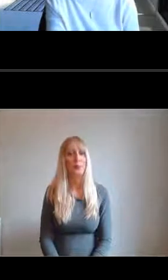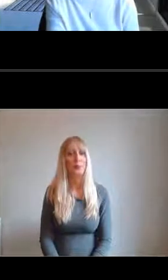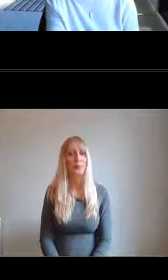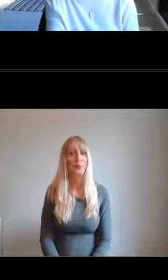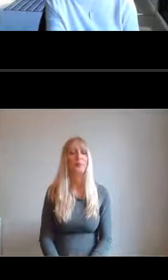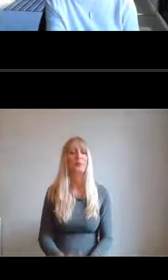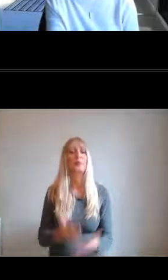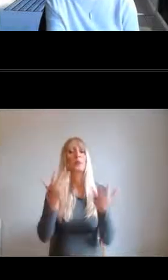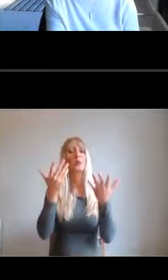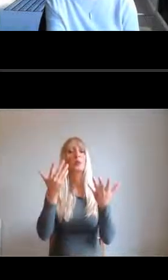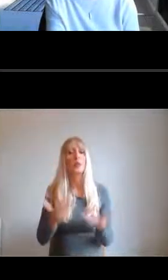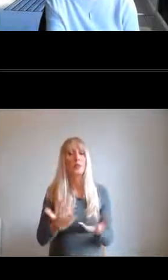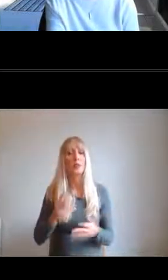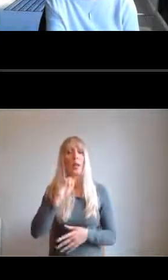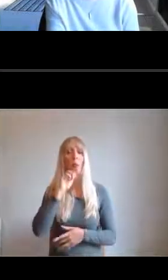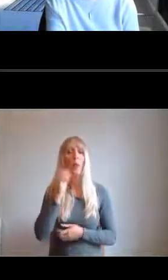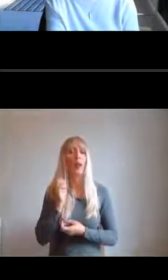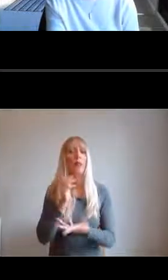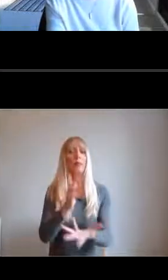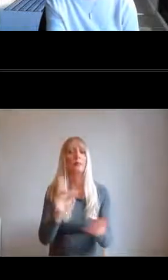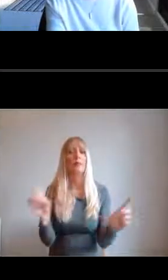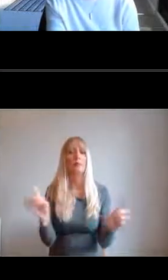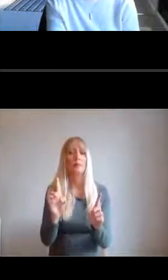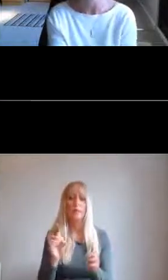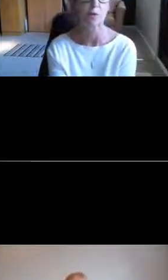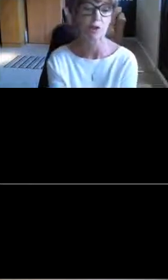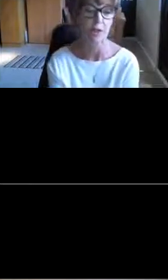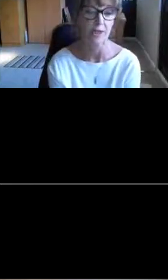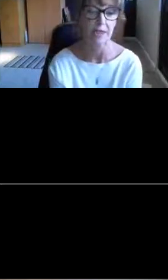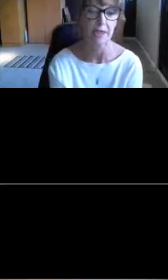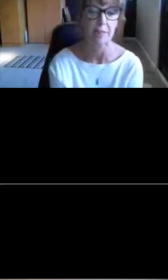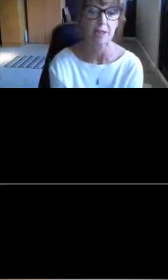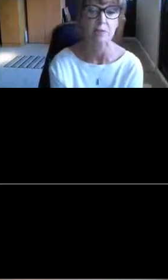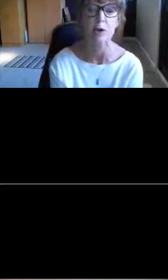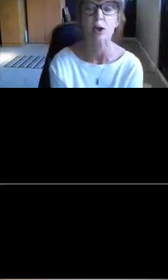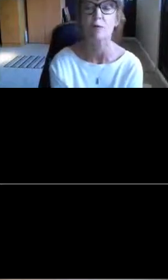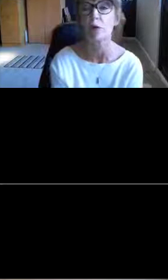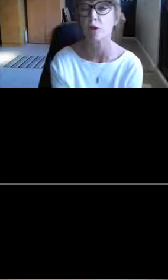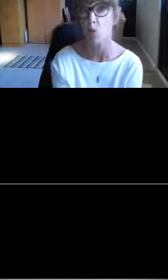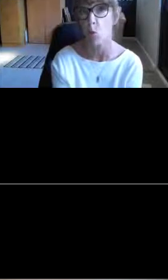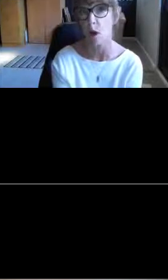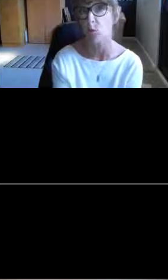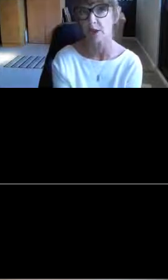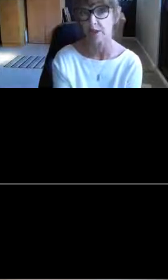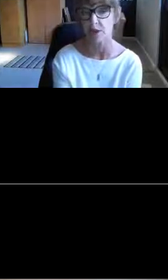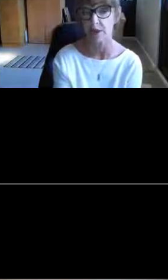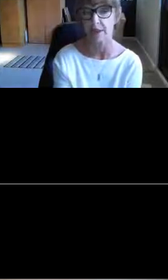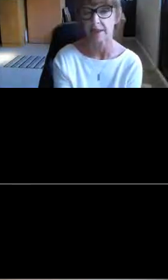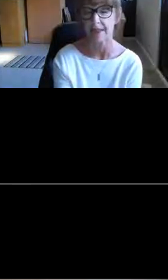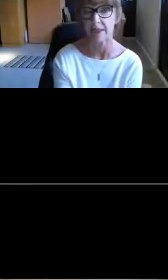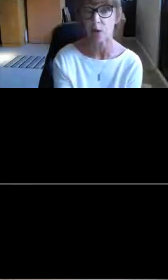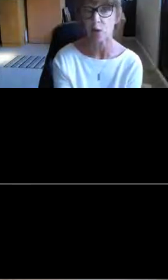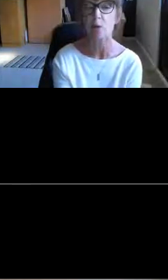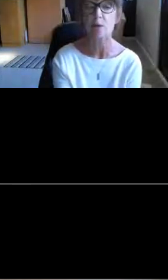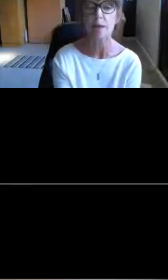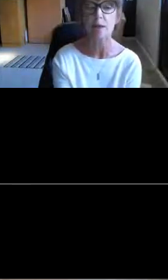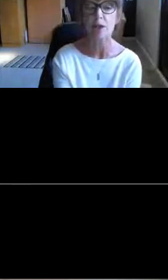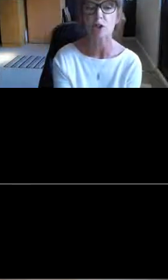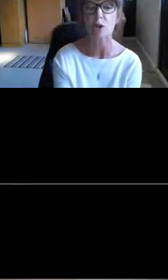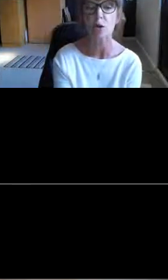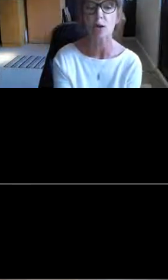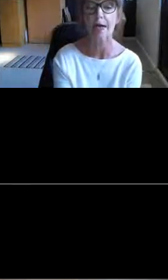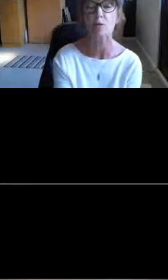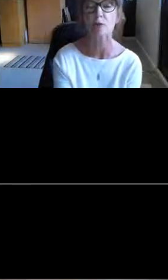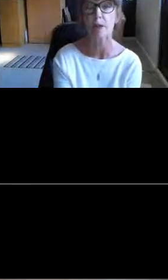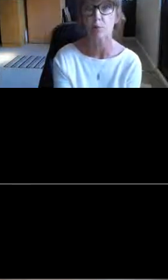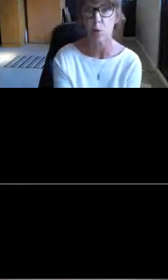So today we're going to be providing you with an introduction to the Lower Thames Crossing project, give you an overview of why we're consulting again. We'll also